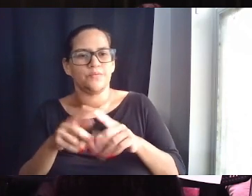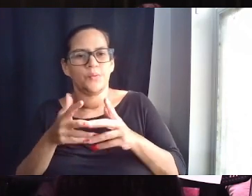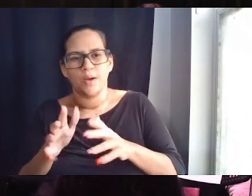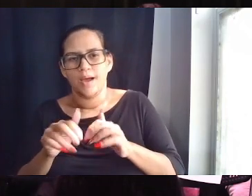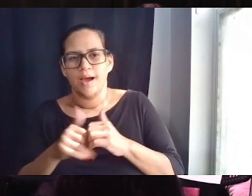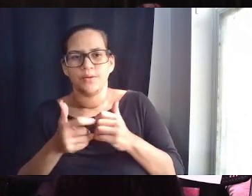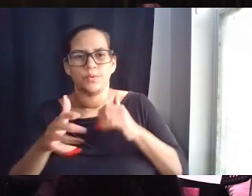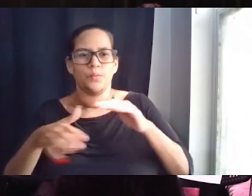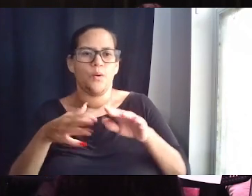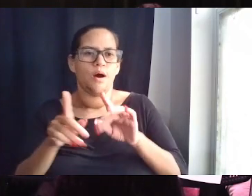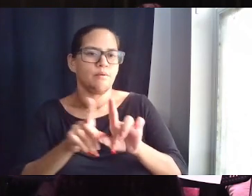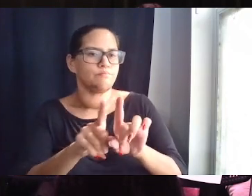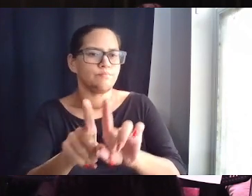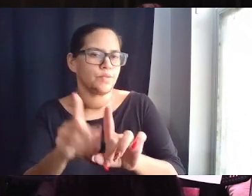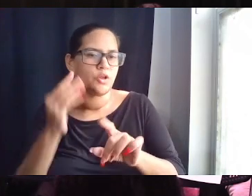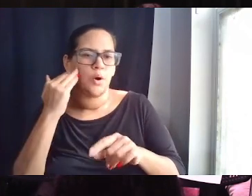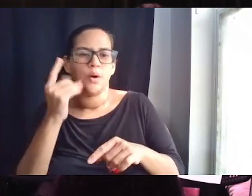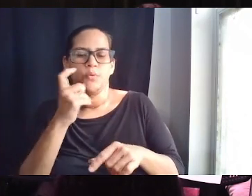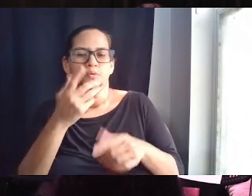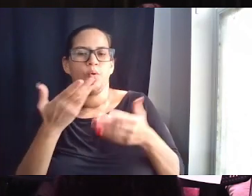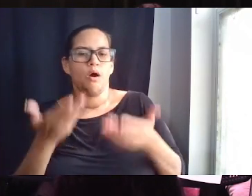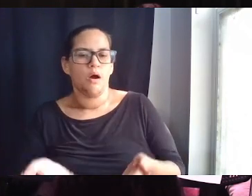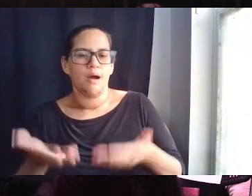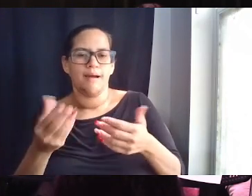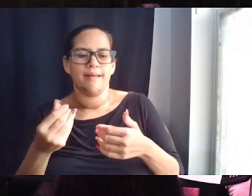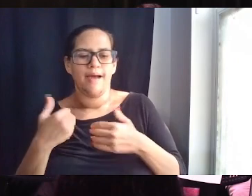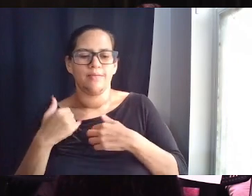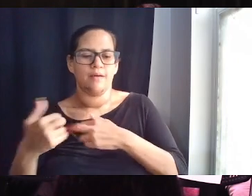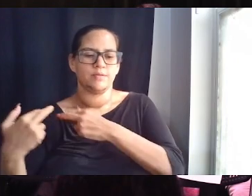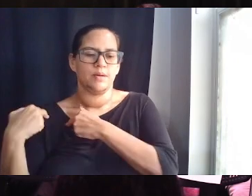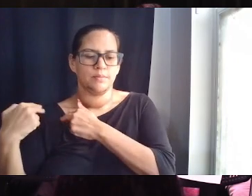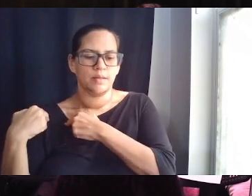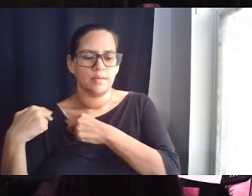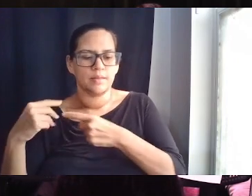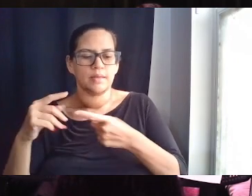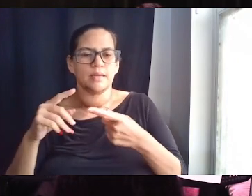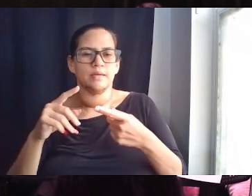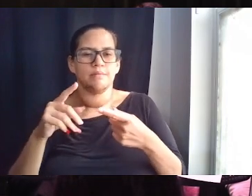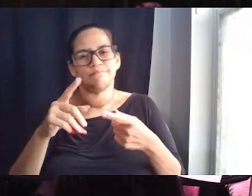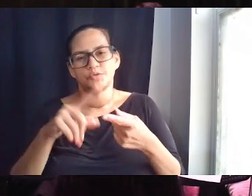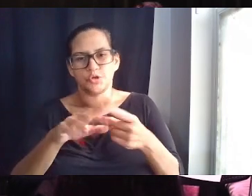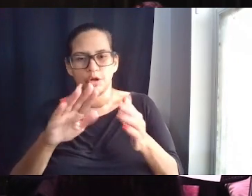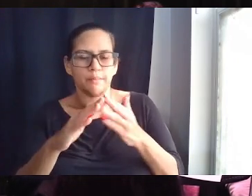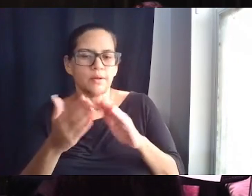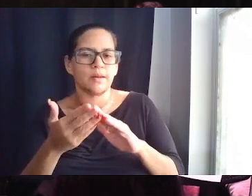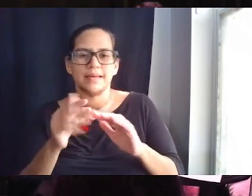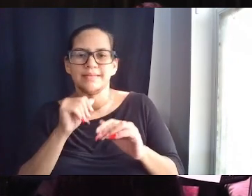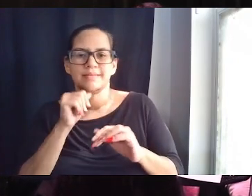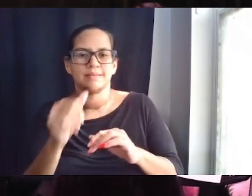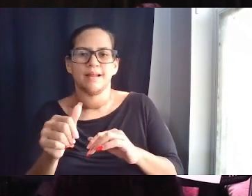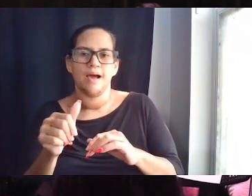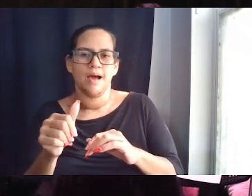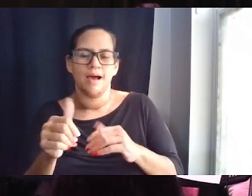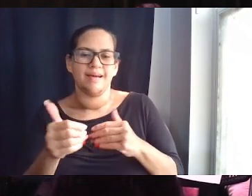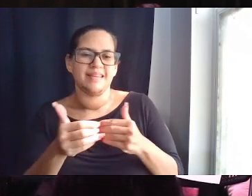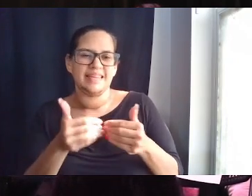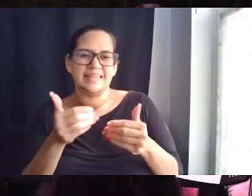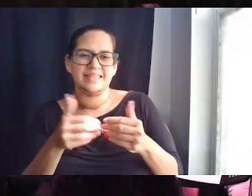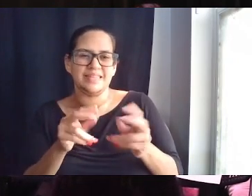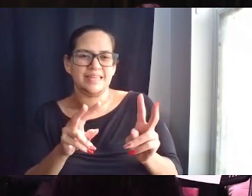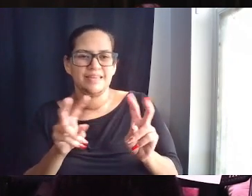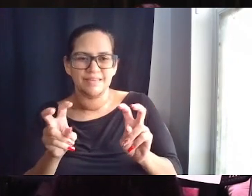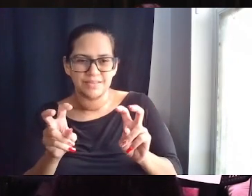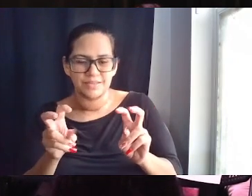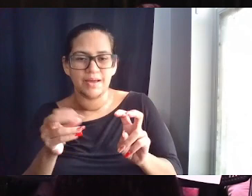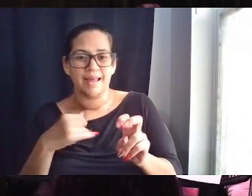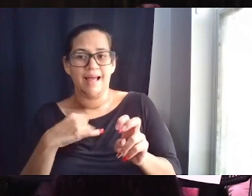knowing who you are and having a responsibility to your community? It's not an easy issue. And I like messy